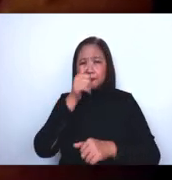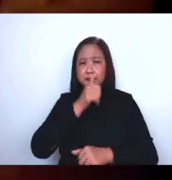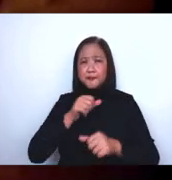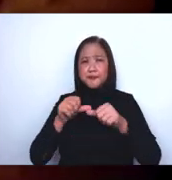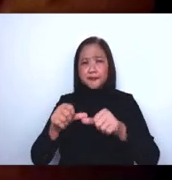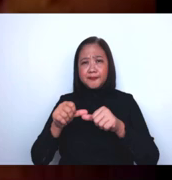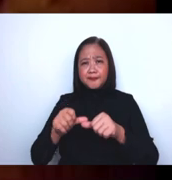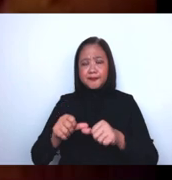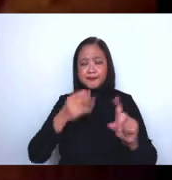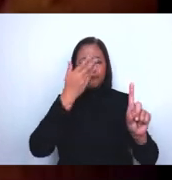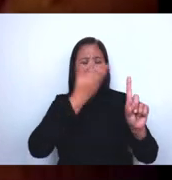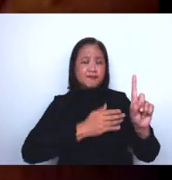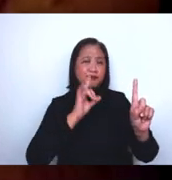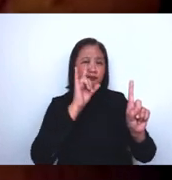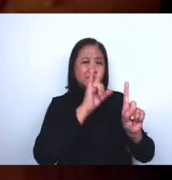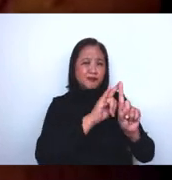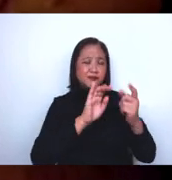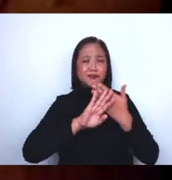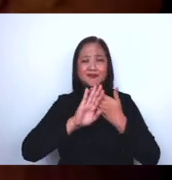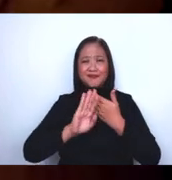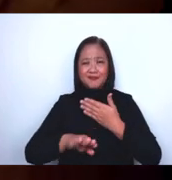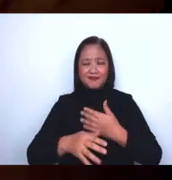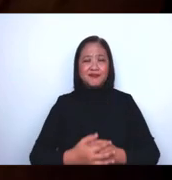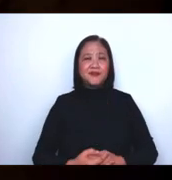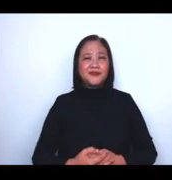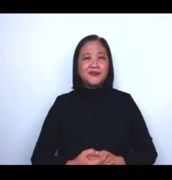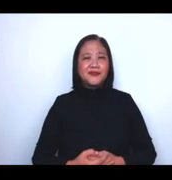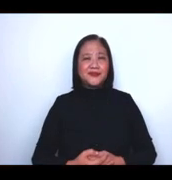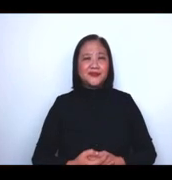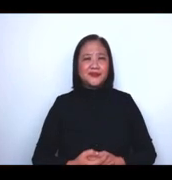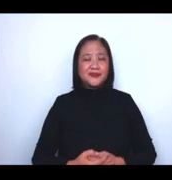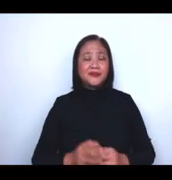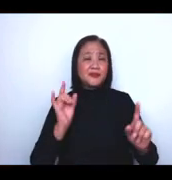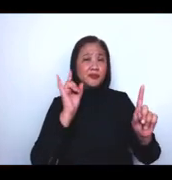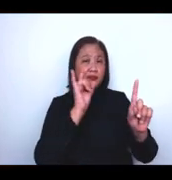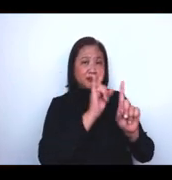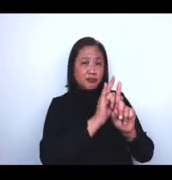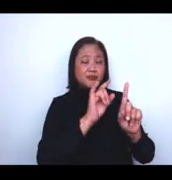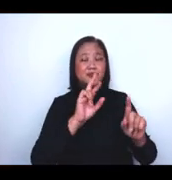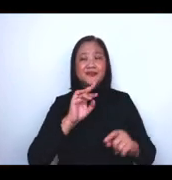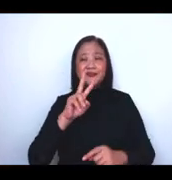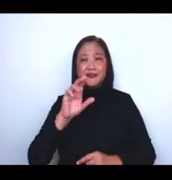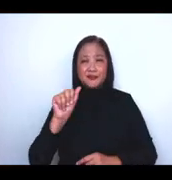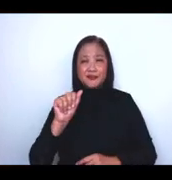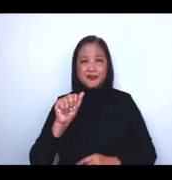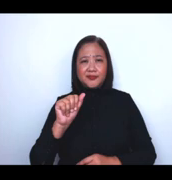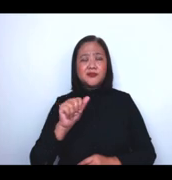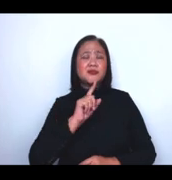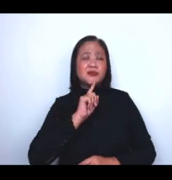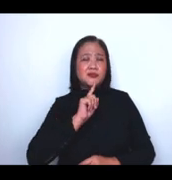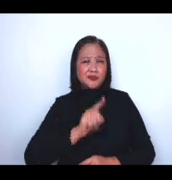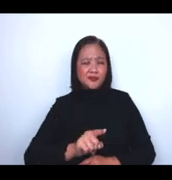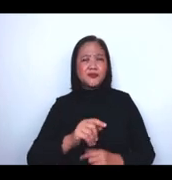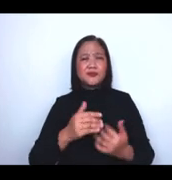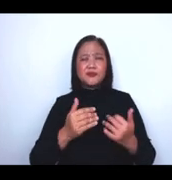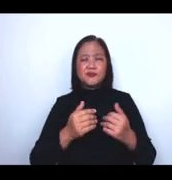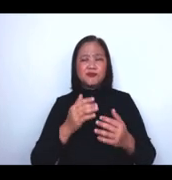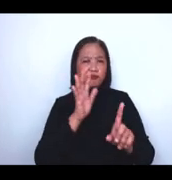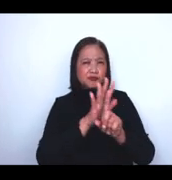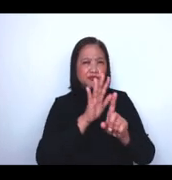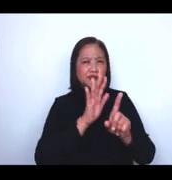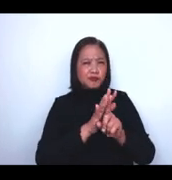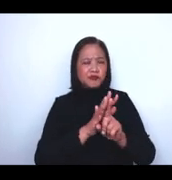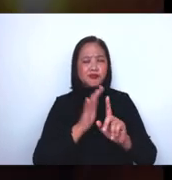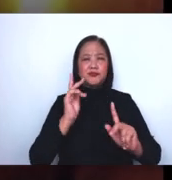the man she loves to return to her. While The Love of Leonor Rivera is undoubtedly the most famous of